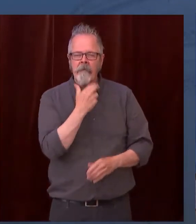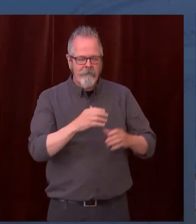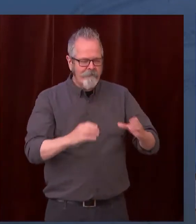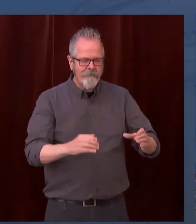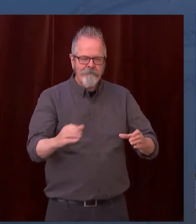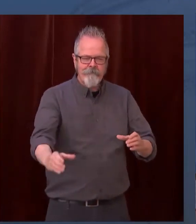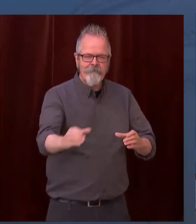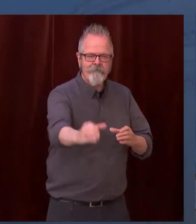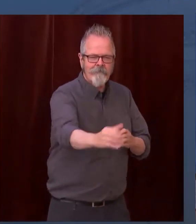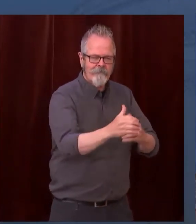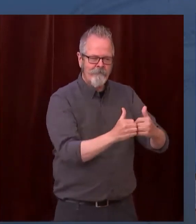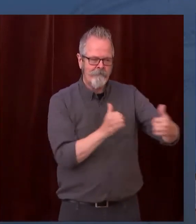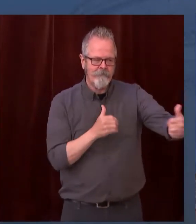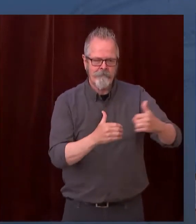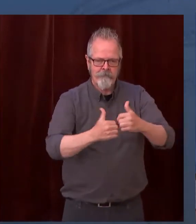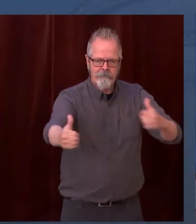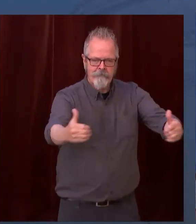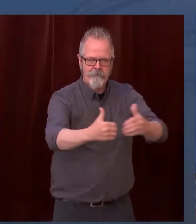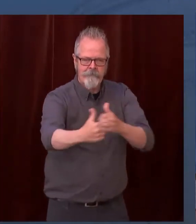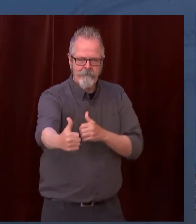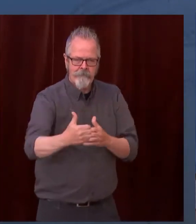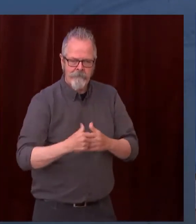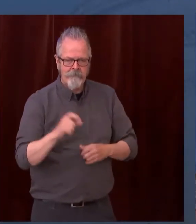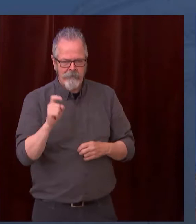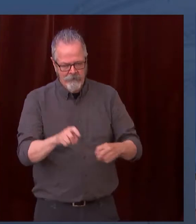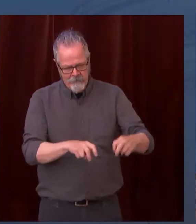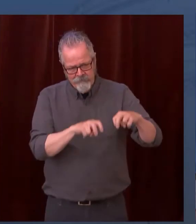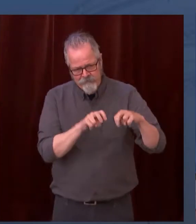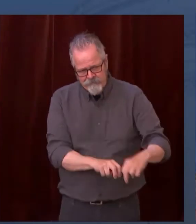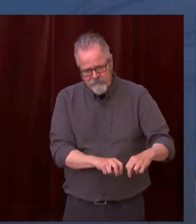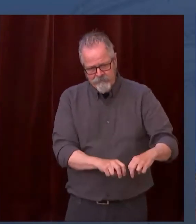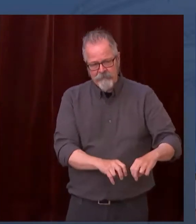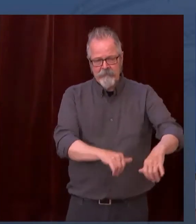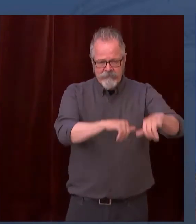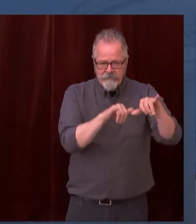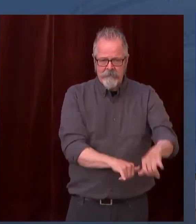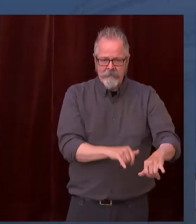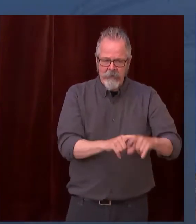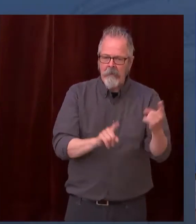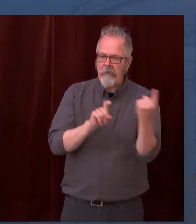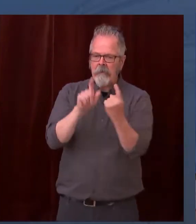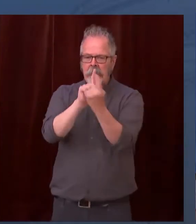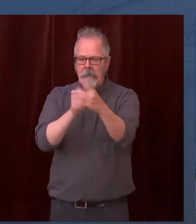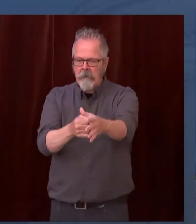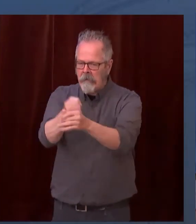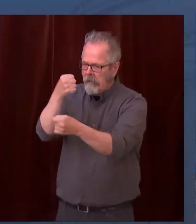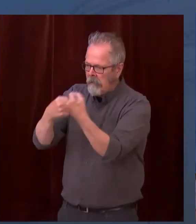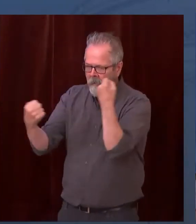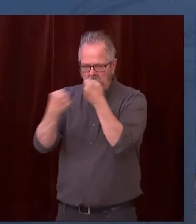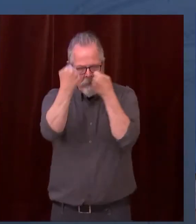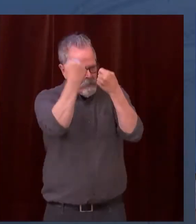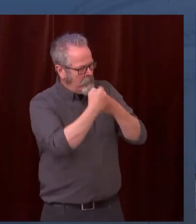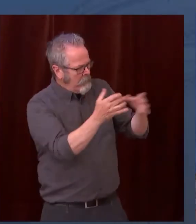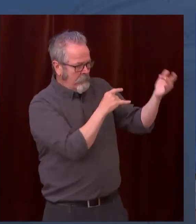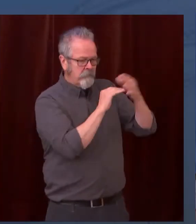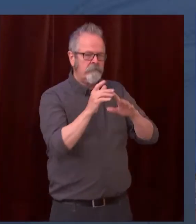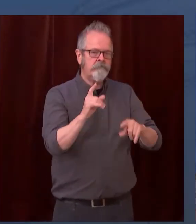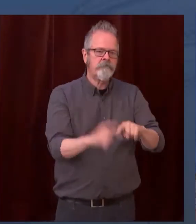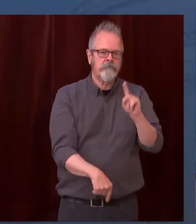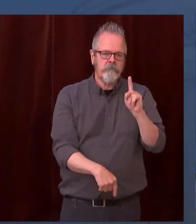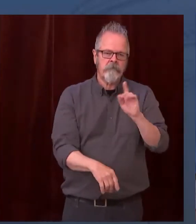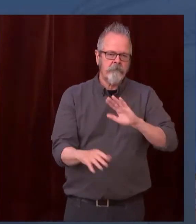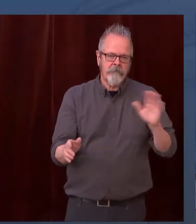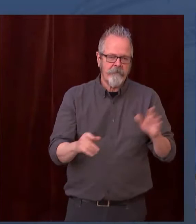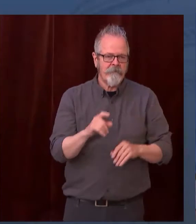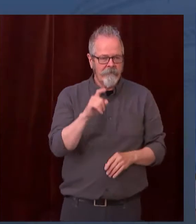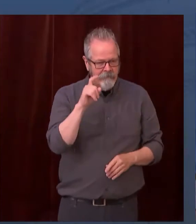go into one of these establishments, we need to sit down, need to be served at our table. We just can't have folks mingling